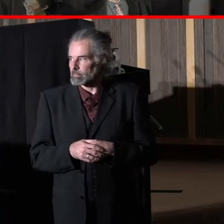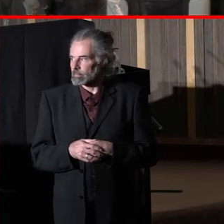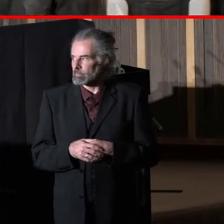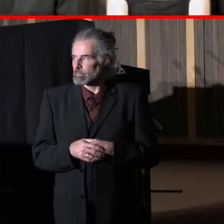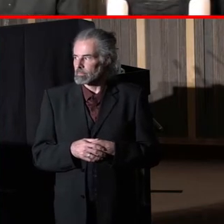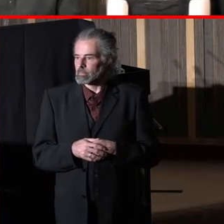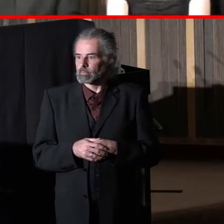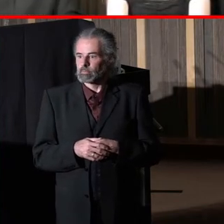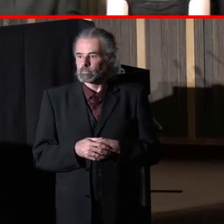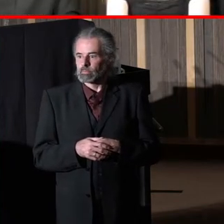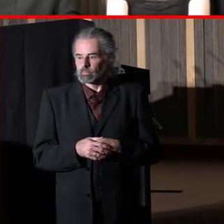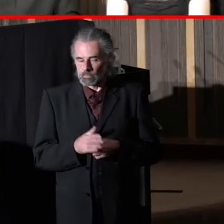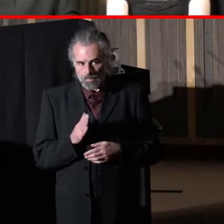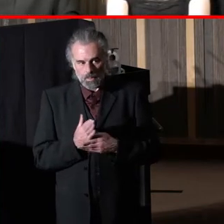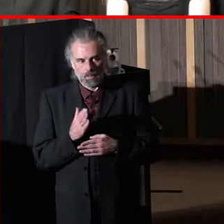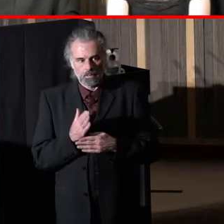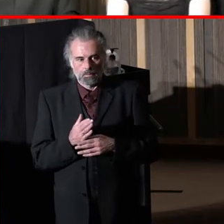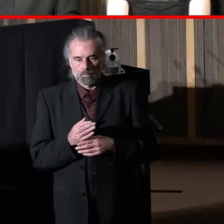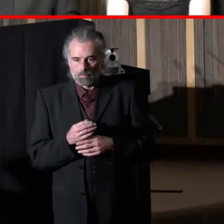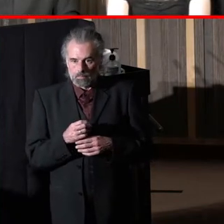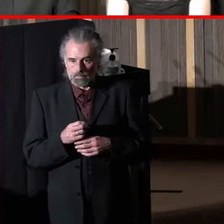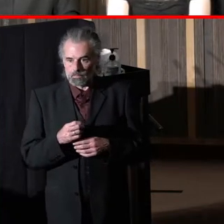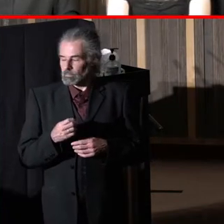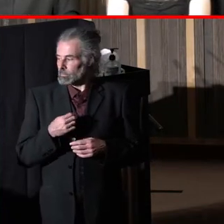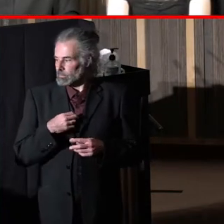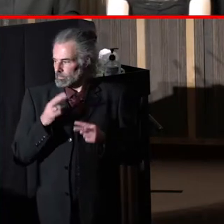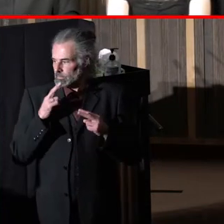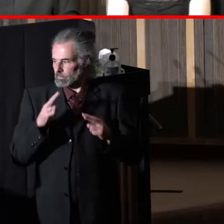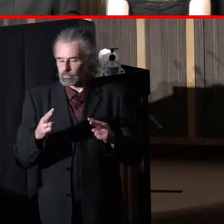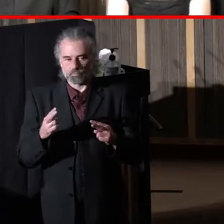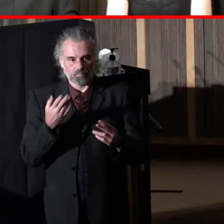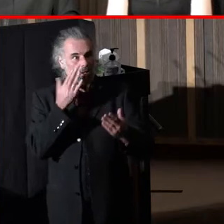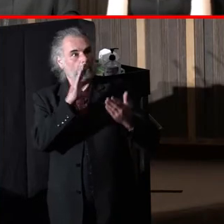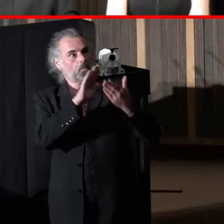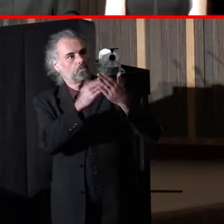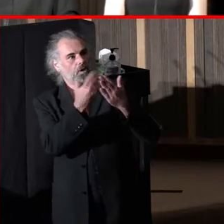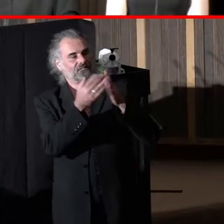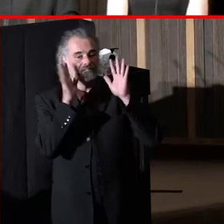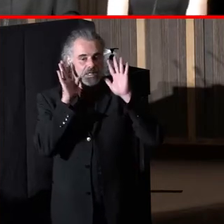context. Sure. I saw a post on Facebook.